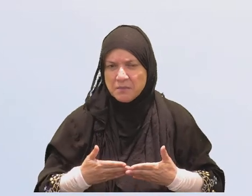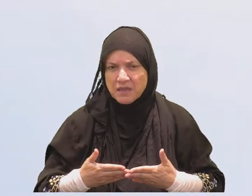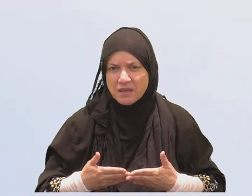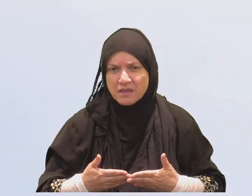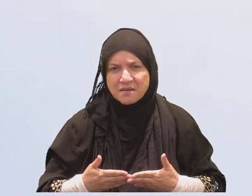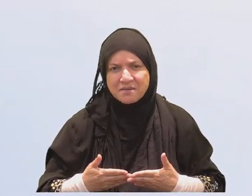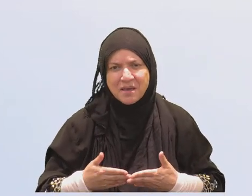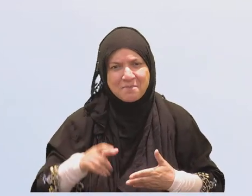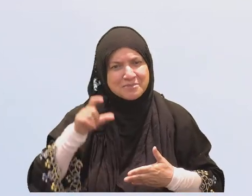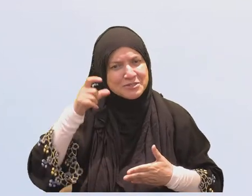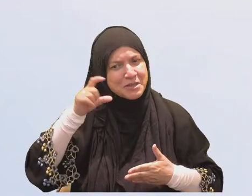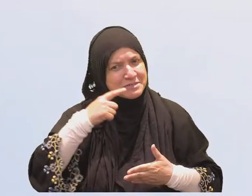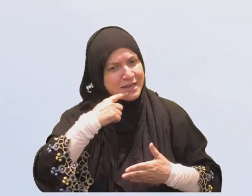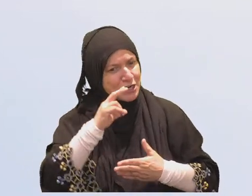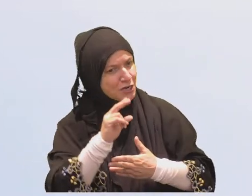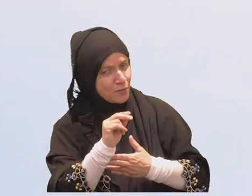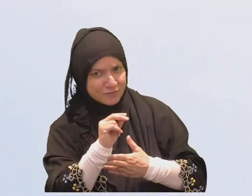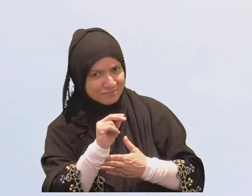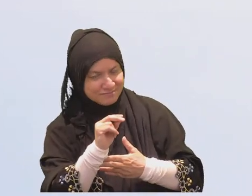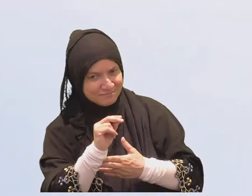No, it doesn't, of course not.